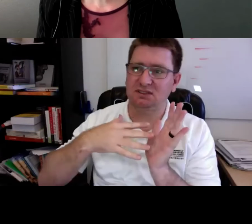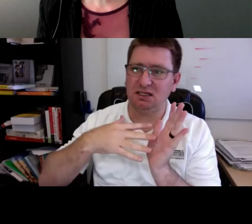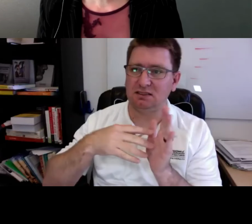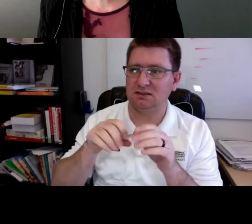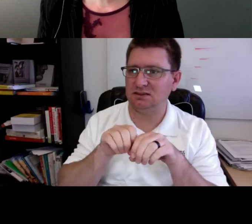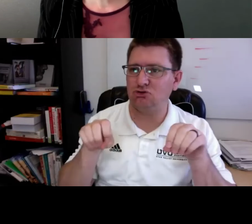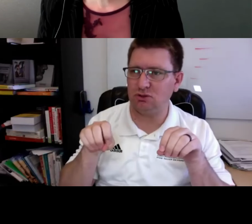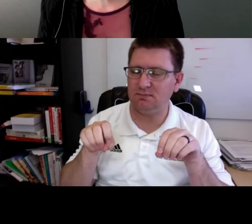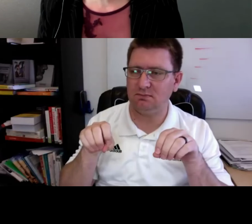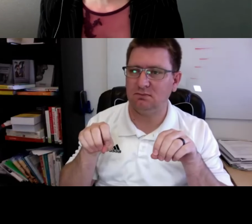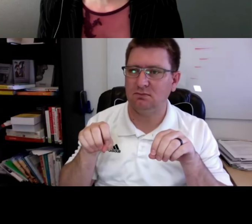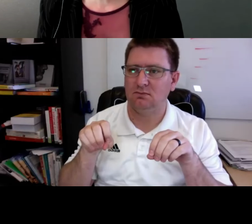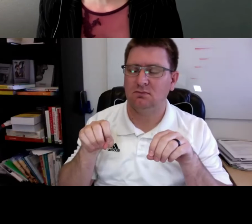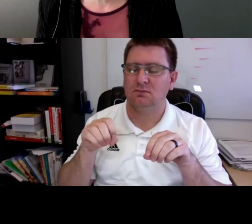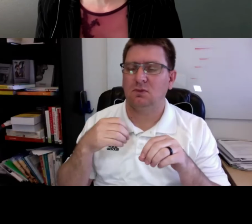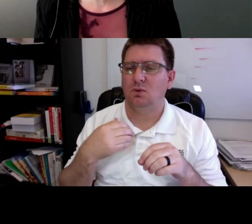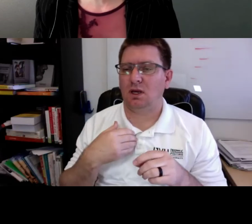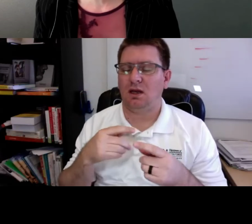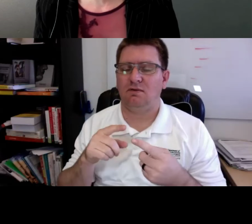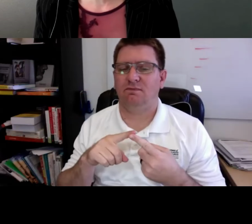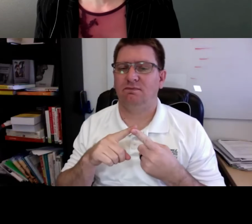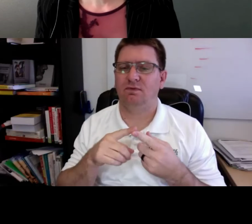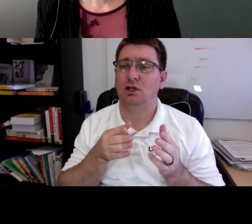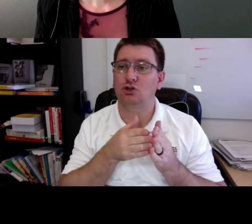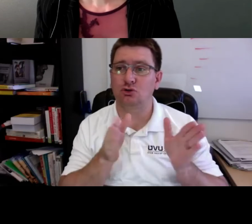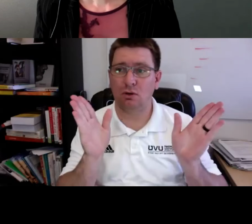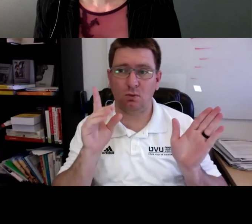The degree is actually a deaf studies degree.